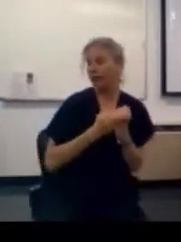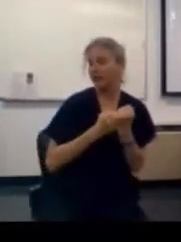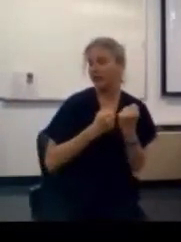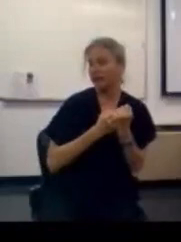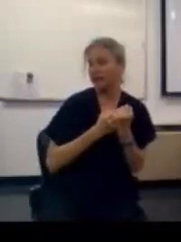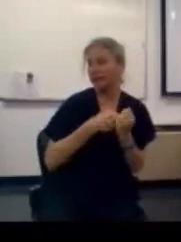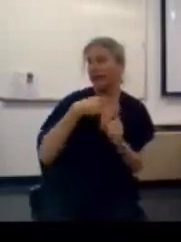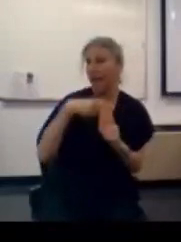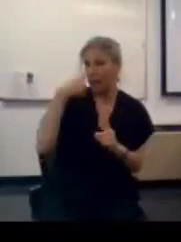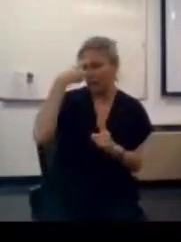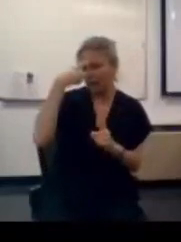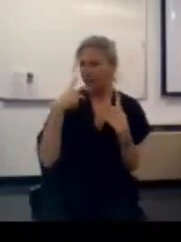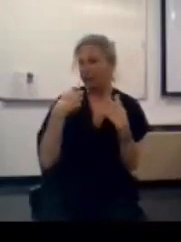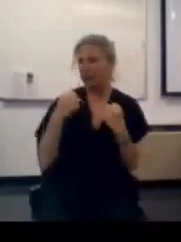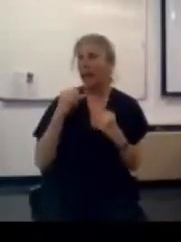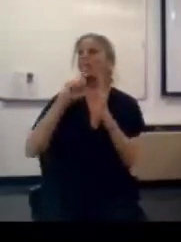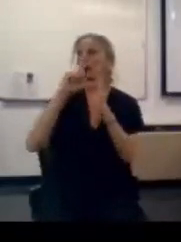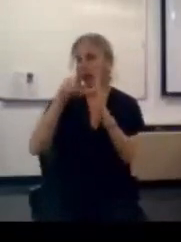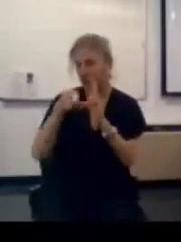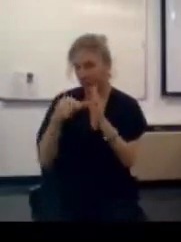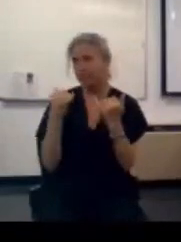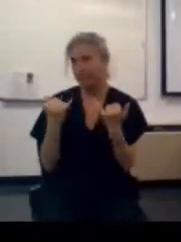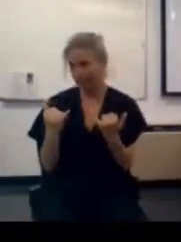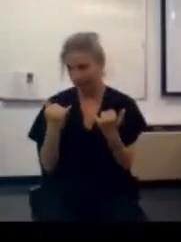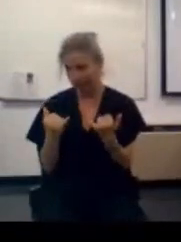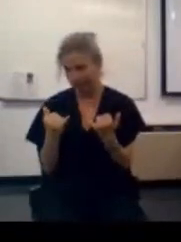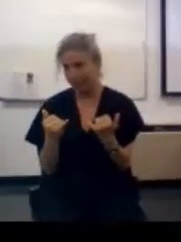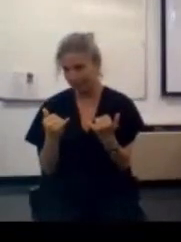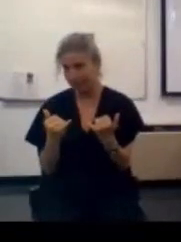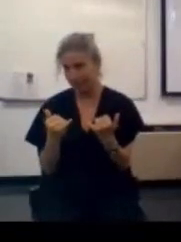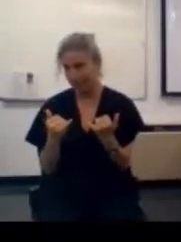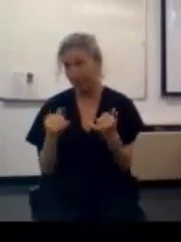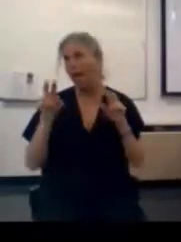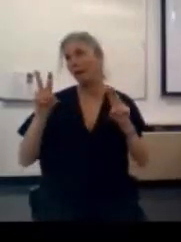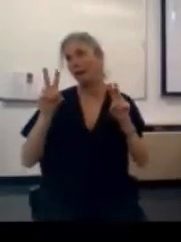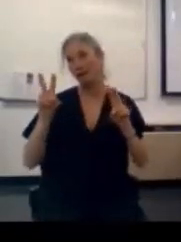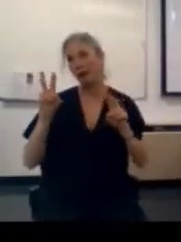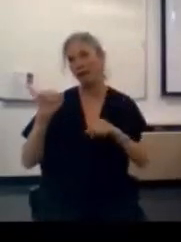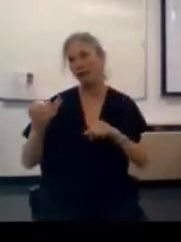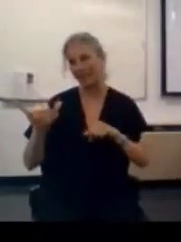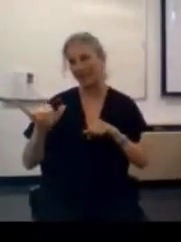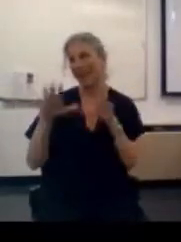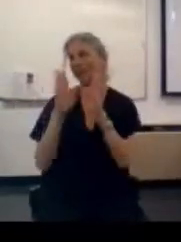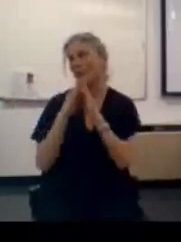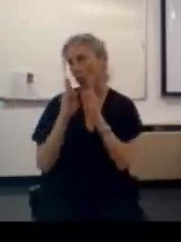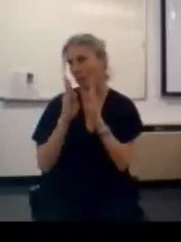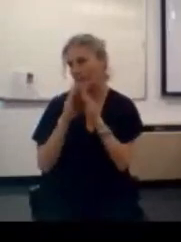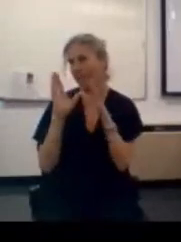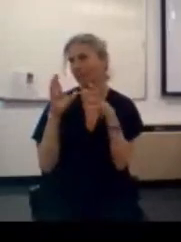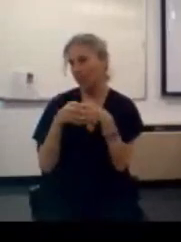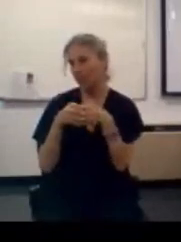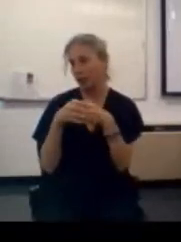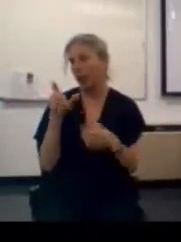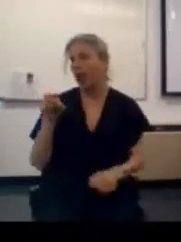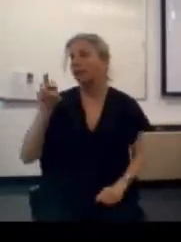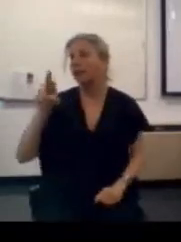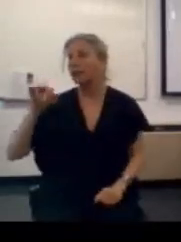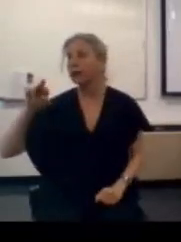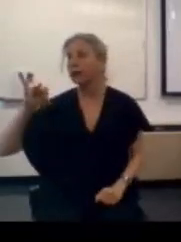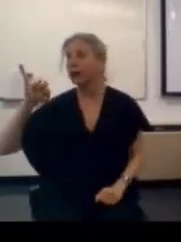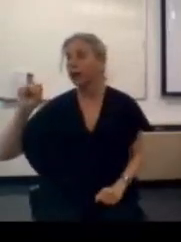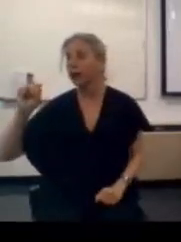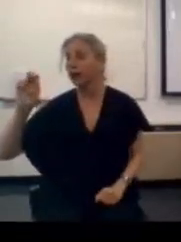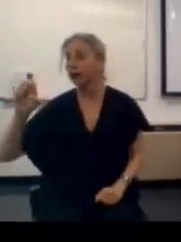session on self-advocacy and mental health later this afternoon. We're looking forward to that as